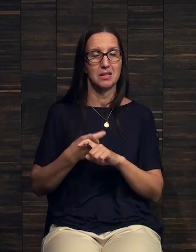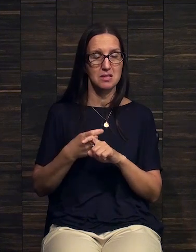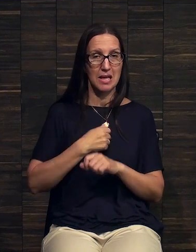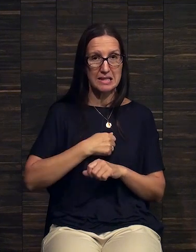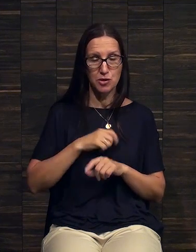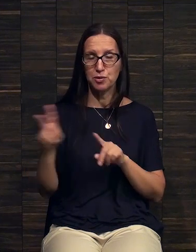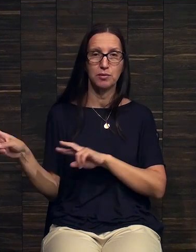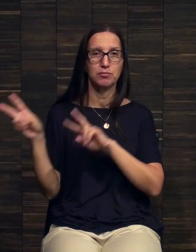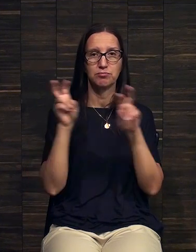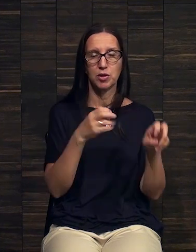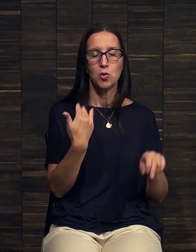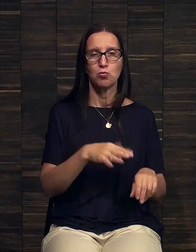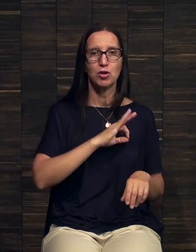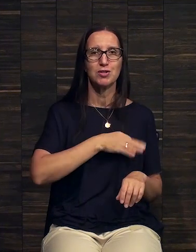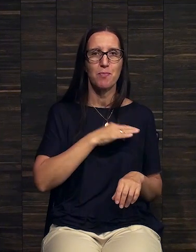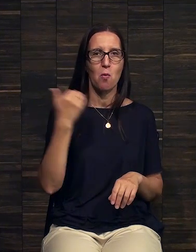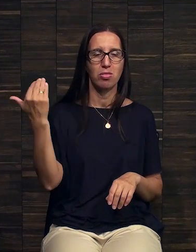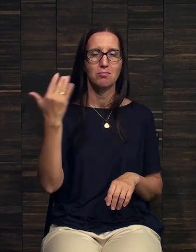the Nazi to the